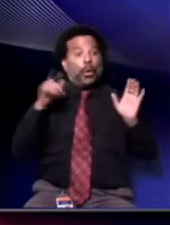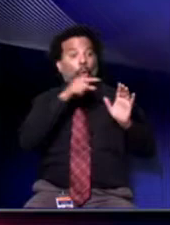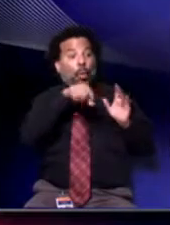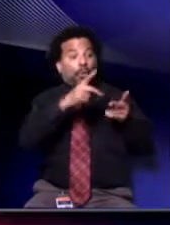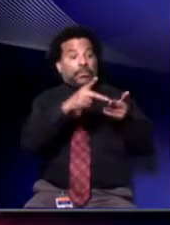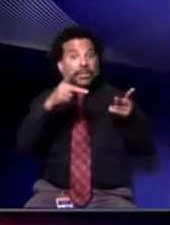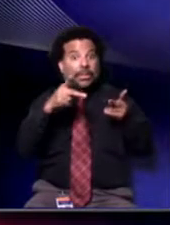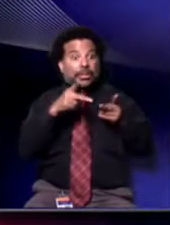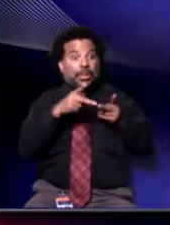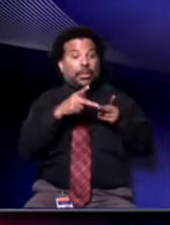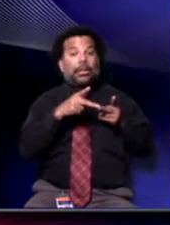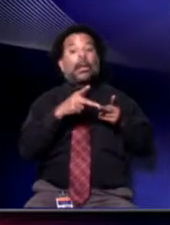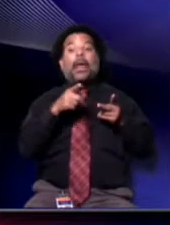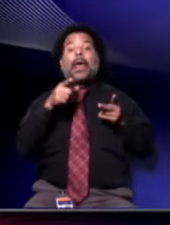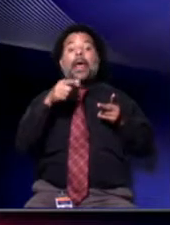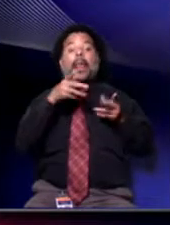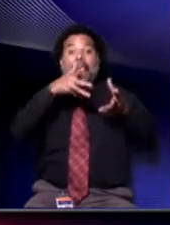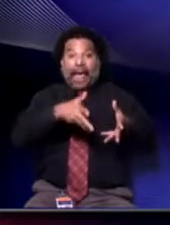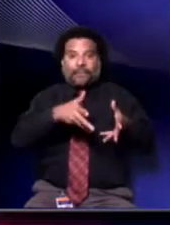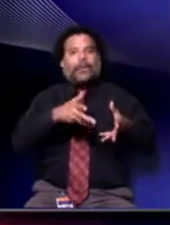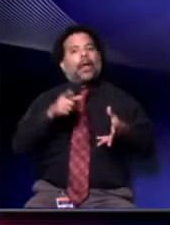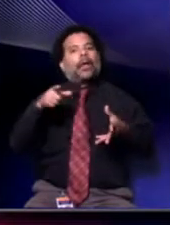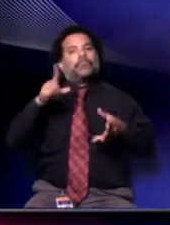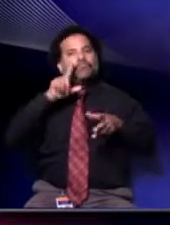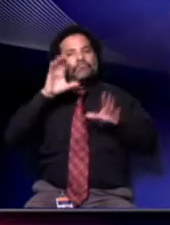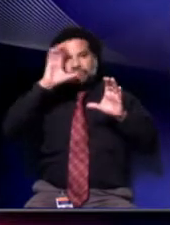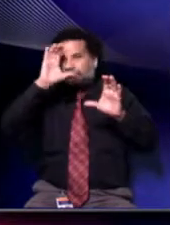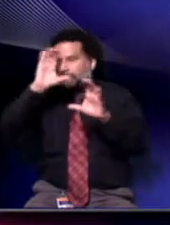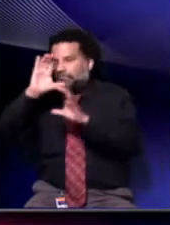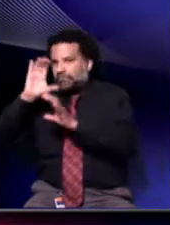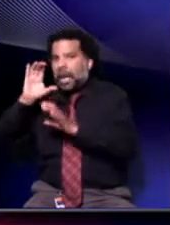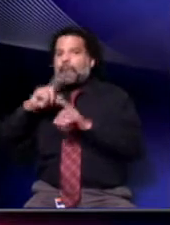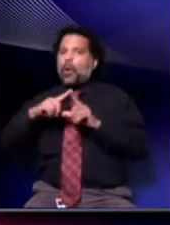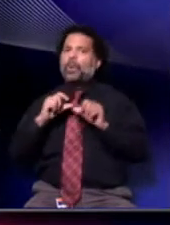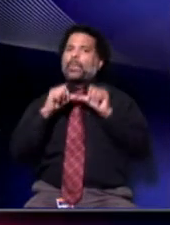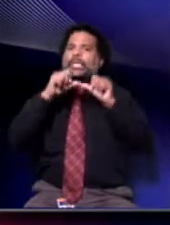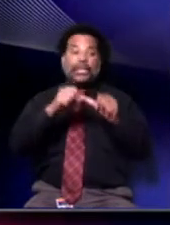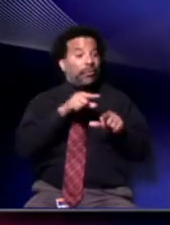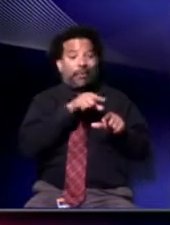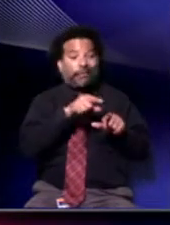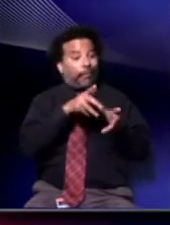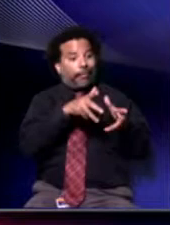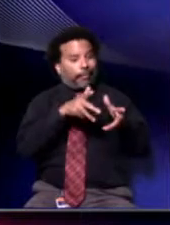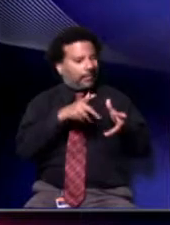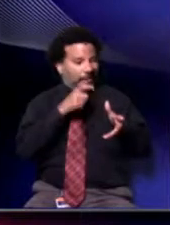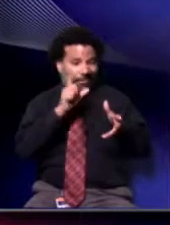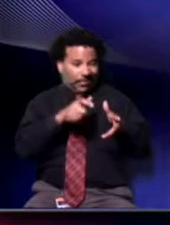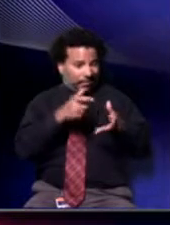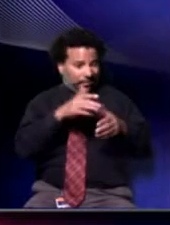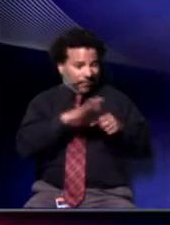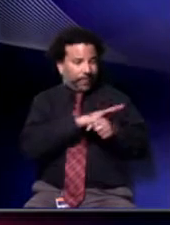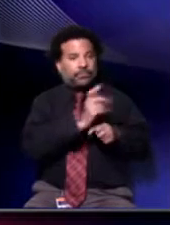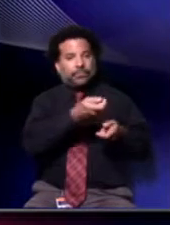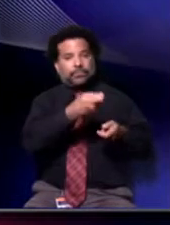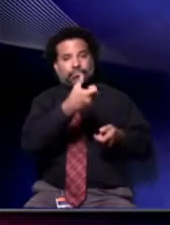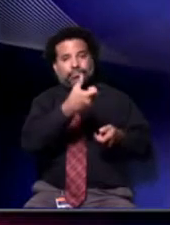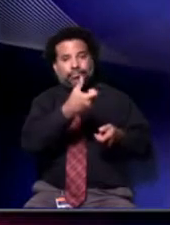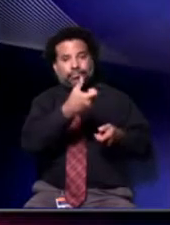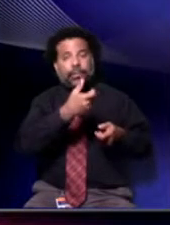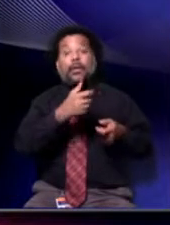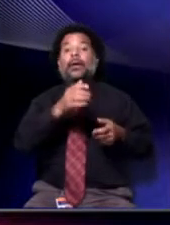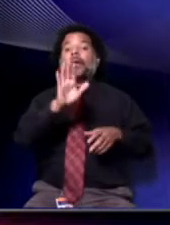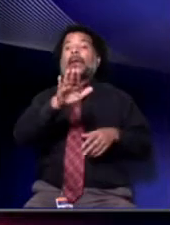positions that they're actively trying to fill. But we're continuing to eliminate those that shouldn't be filled. One of the other things we're working hard to do is